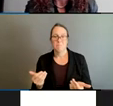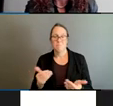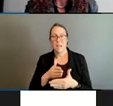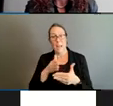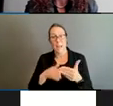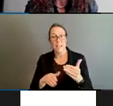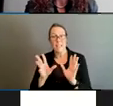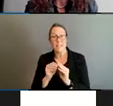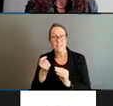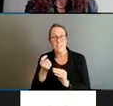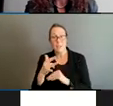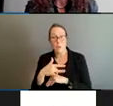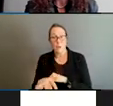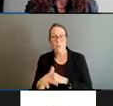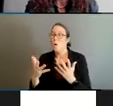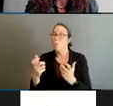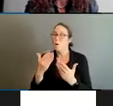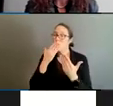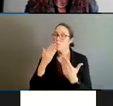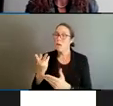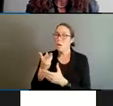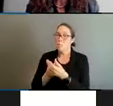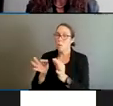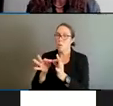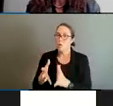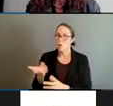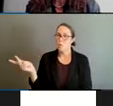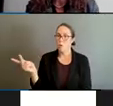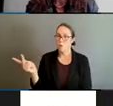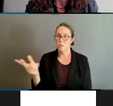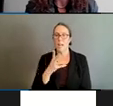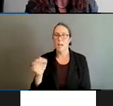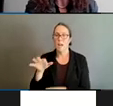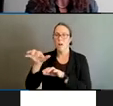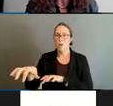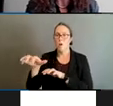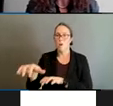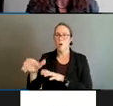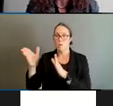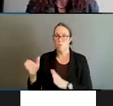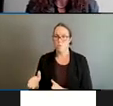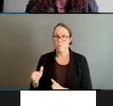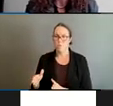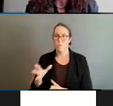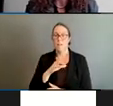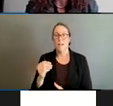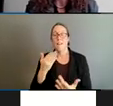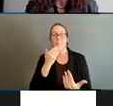little bit early. I want to thank the interpreters and our CARP provider, our captionist, and Tammy